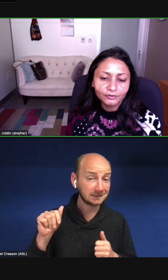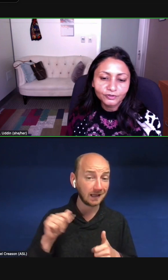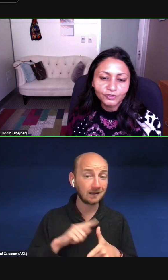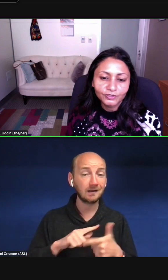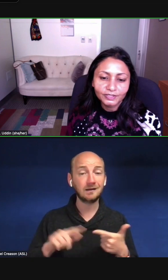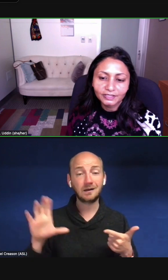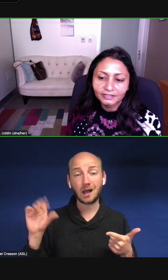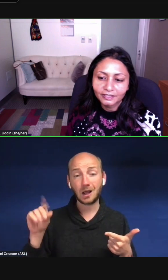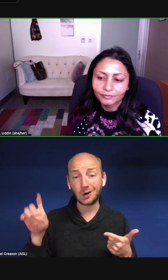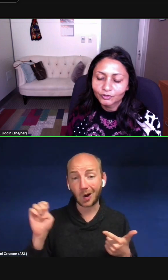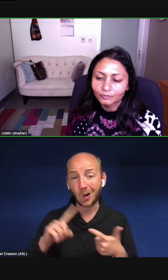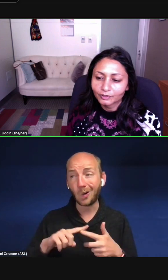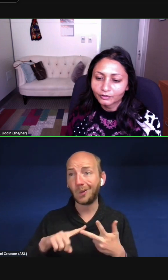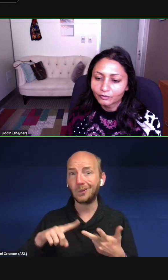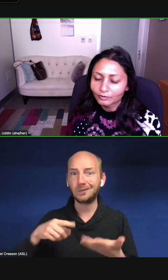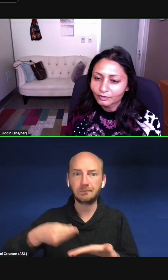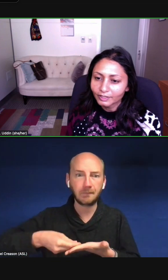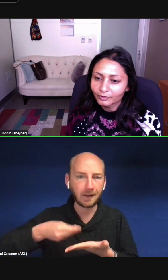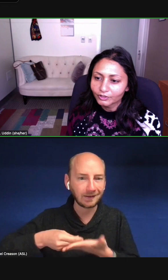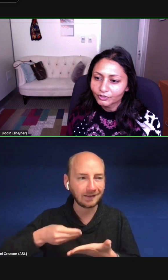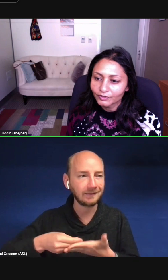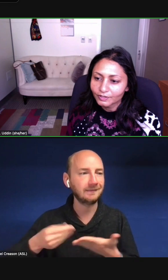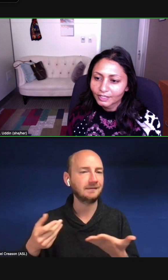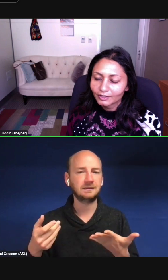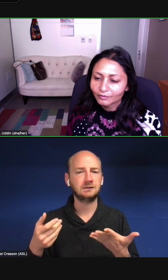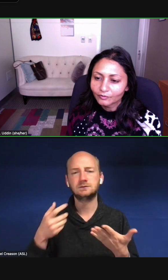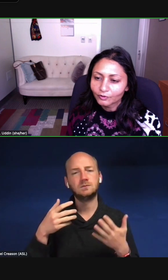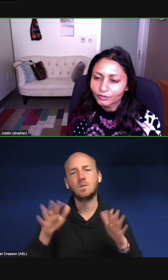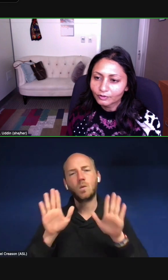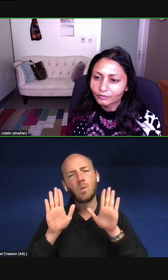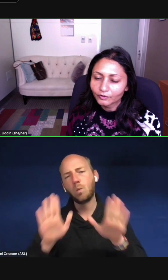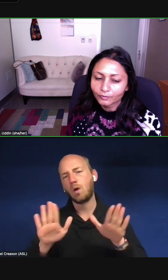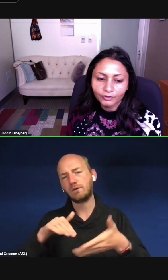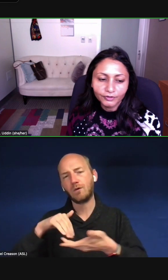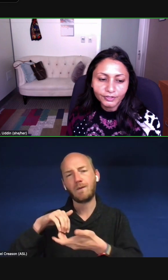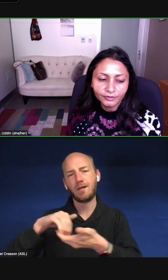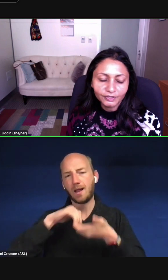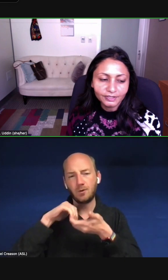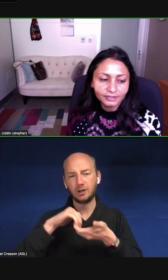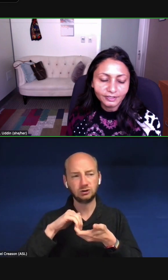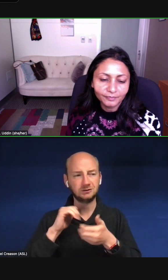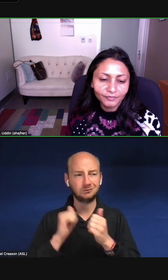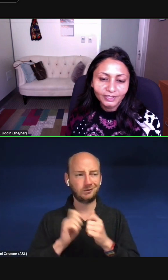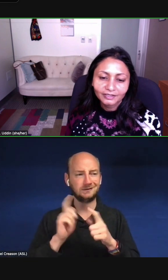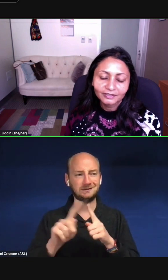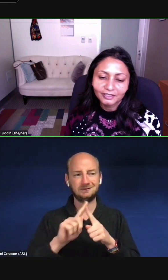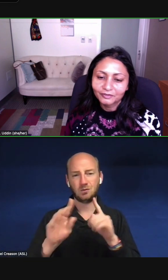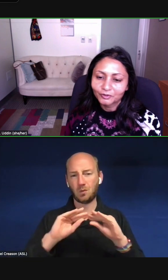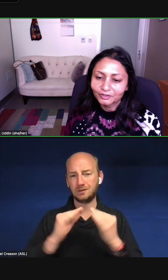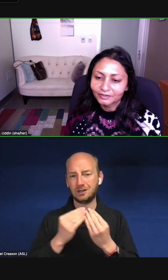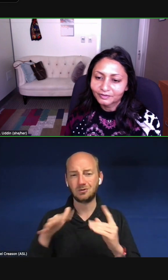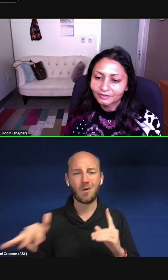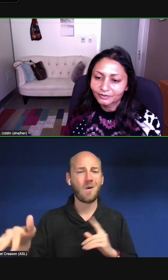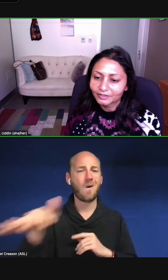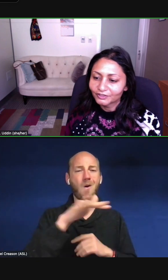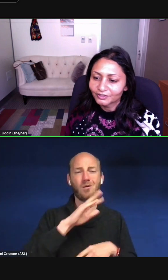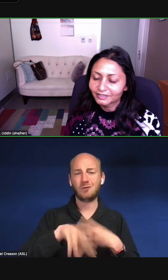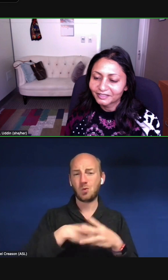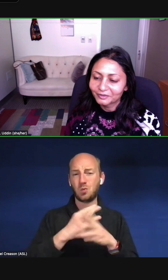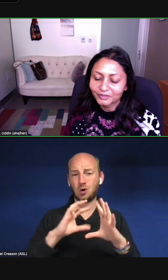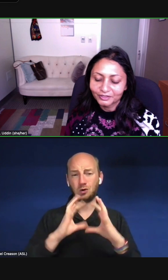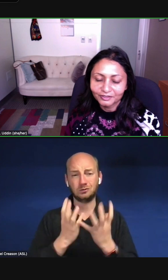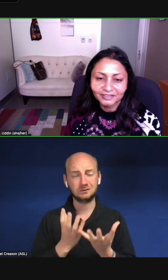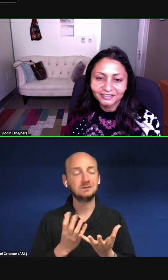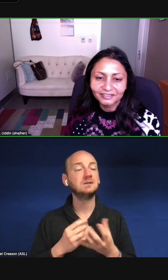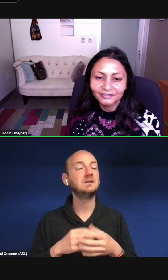financial resources and just wonderful collaborations with folks all over the world. So this is kind of work that certainly